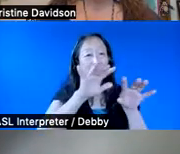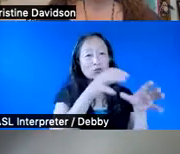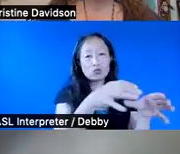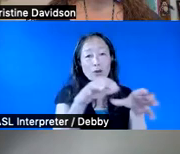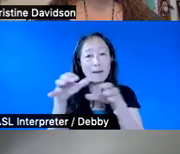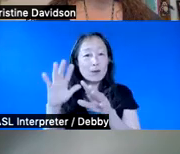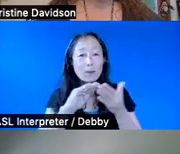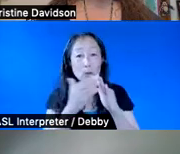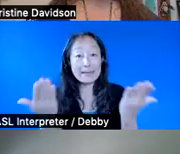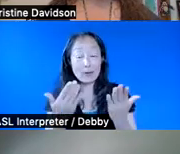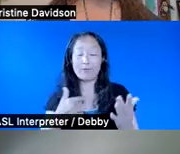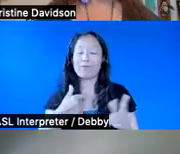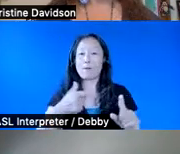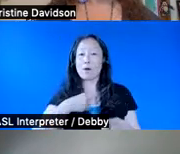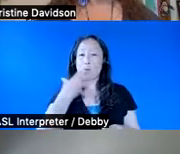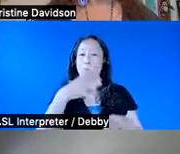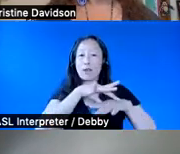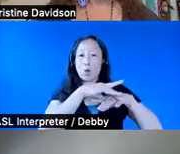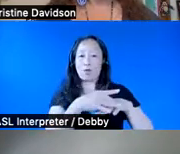And if I were an element,